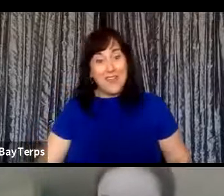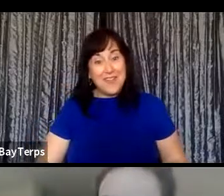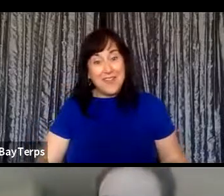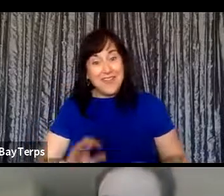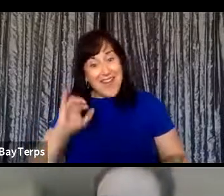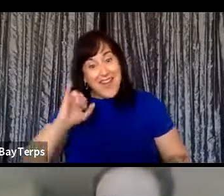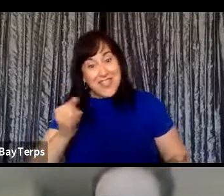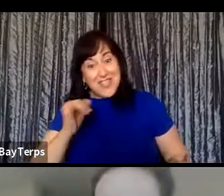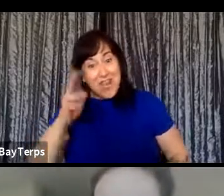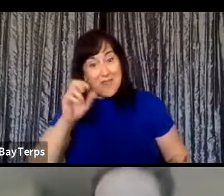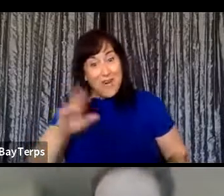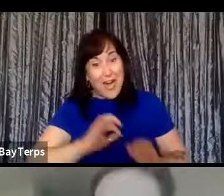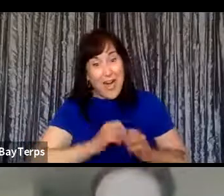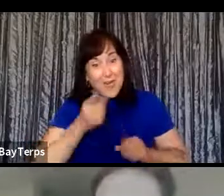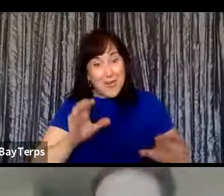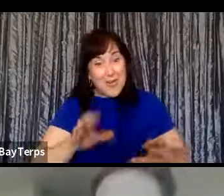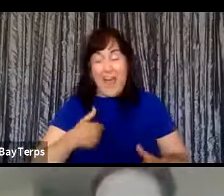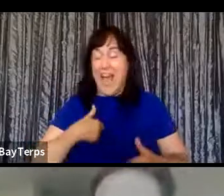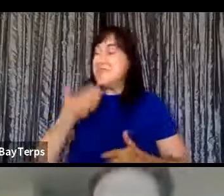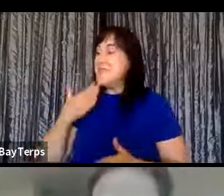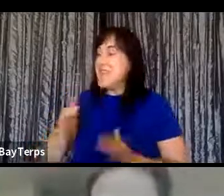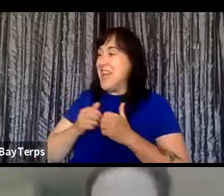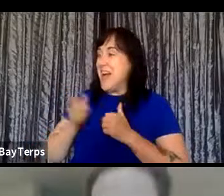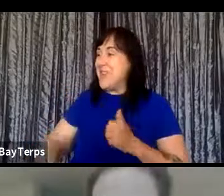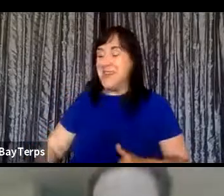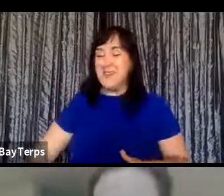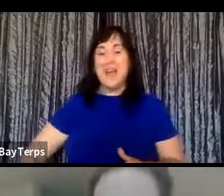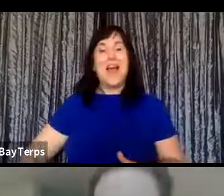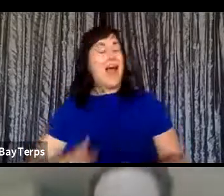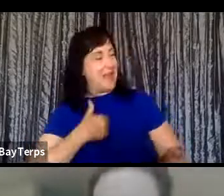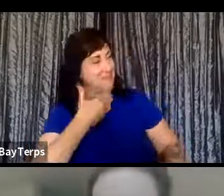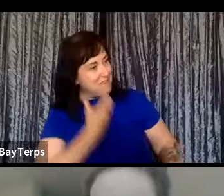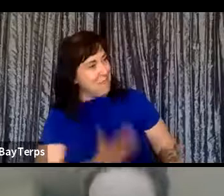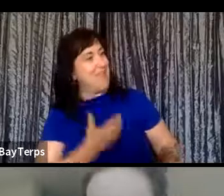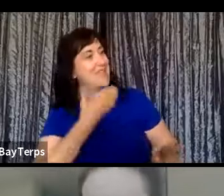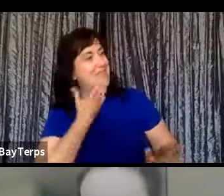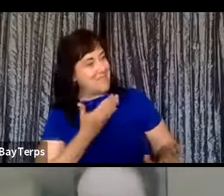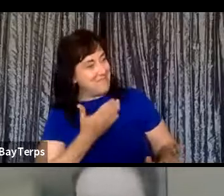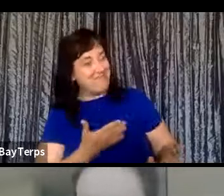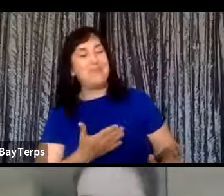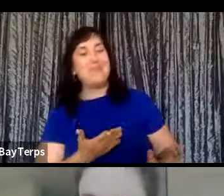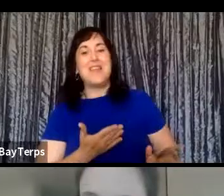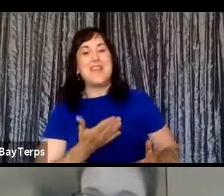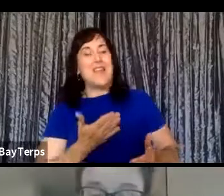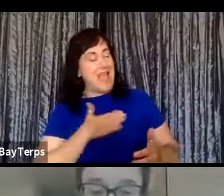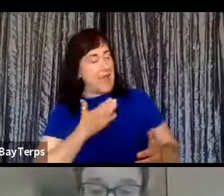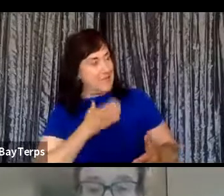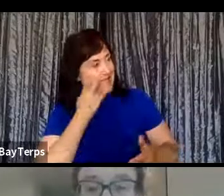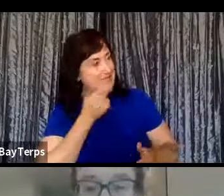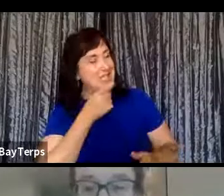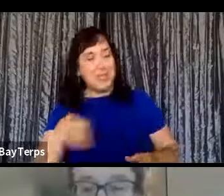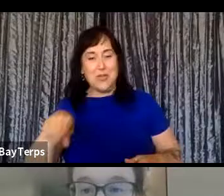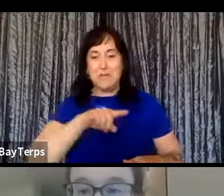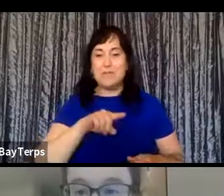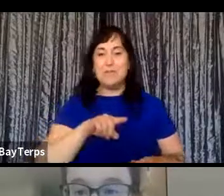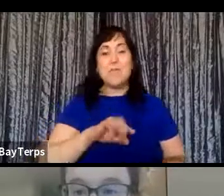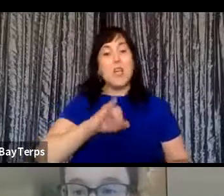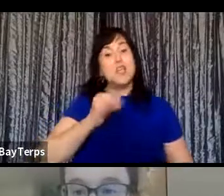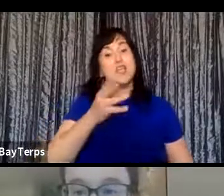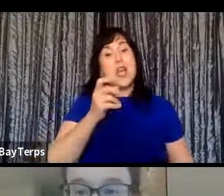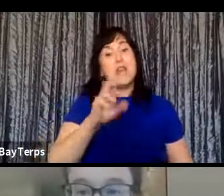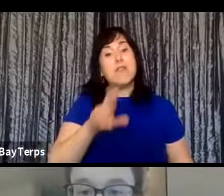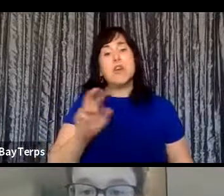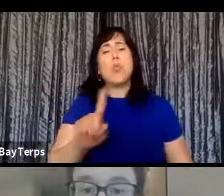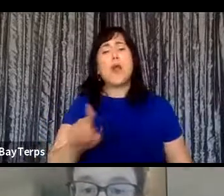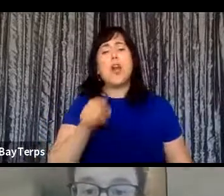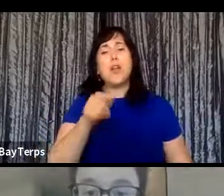doing? I'm good. How are you? I'm very well, very well. Blessed to see you and everybody else. Jennifer, whereabouts